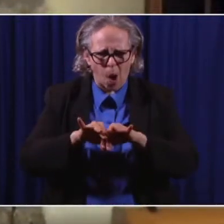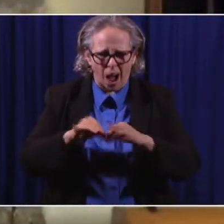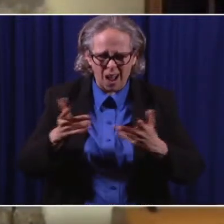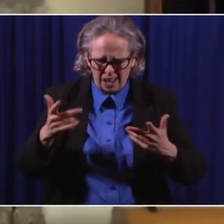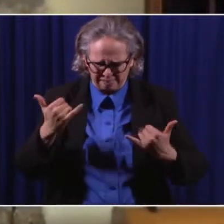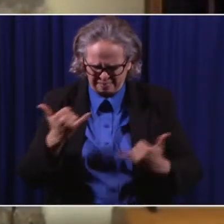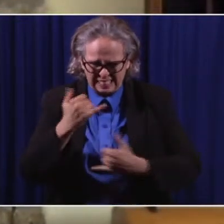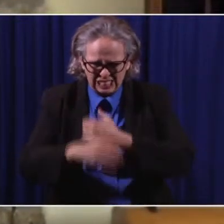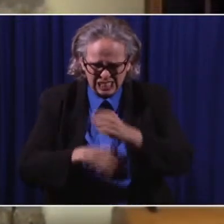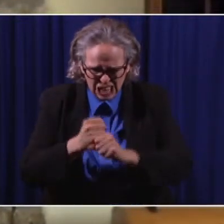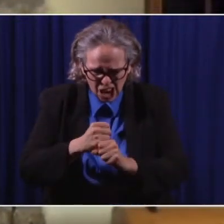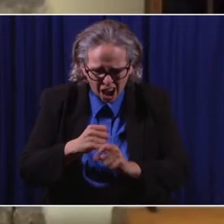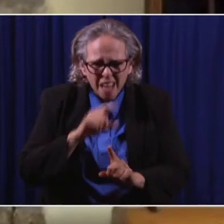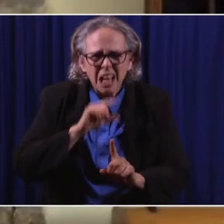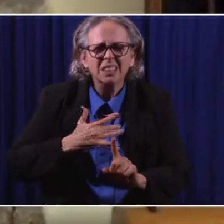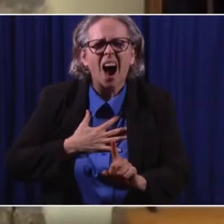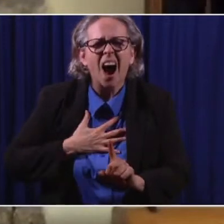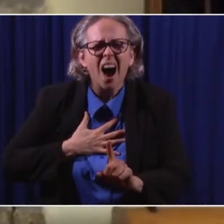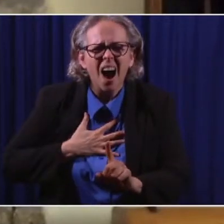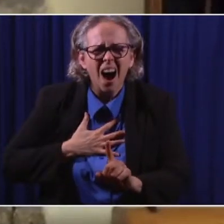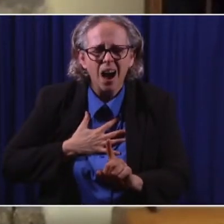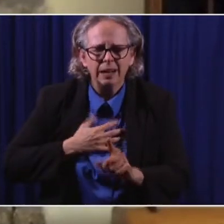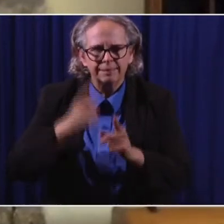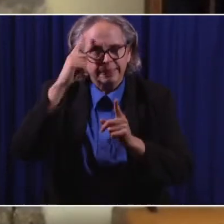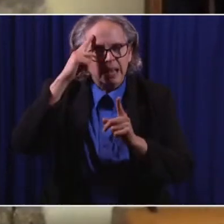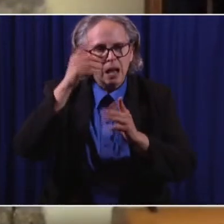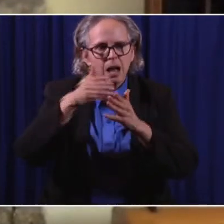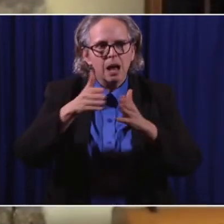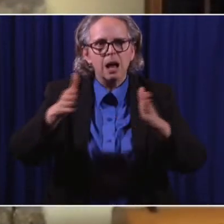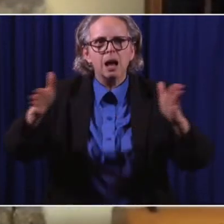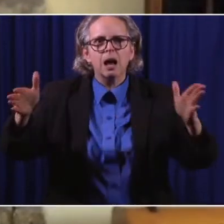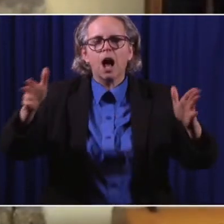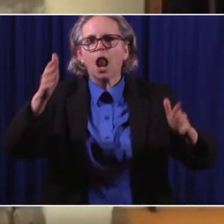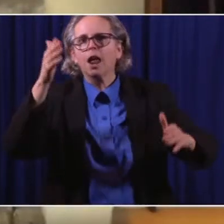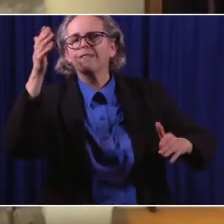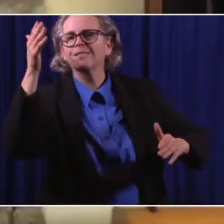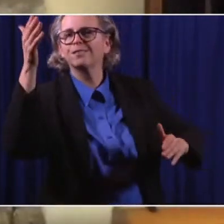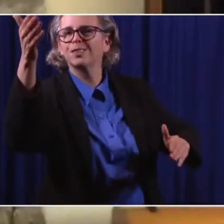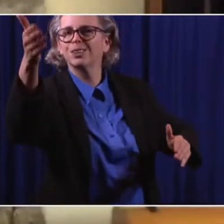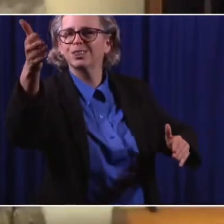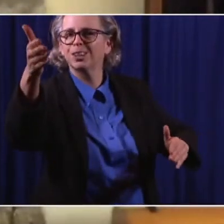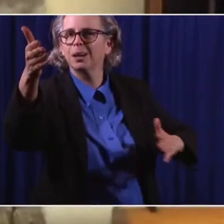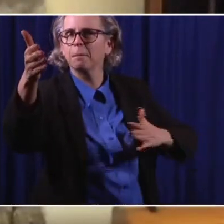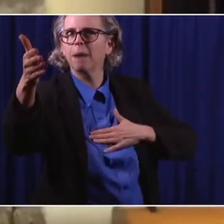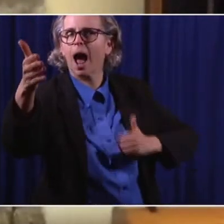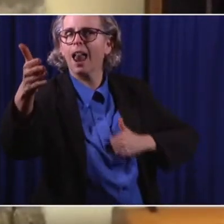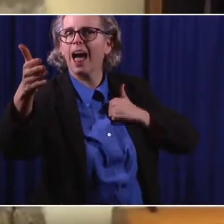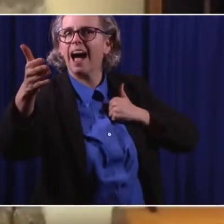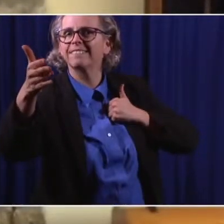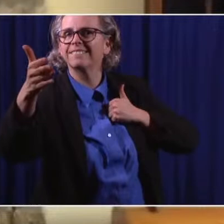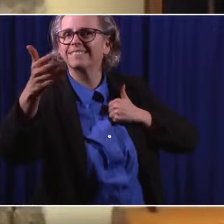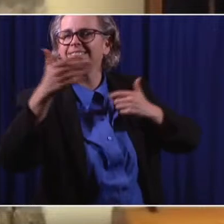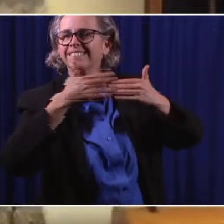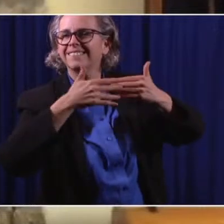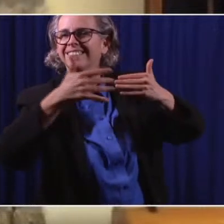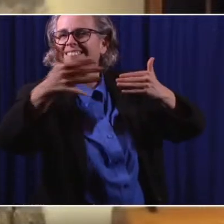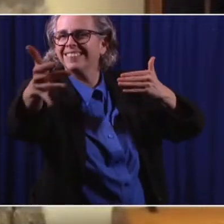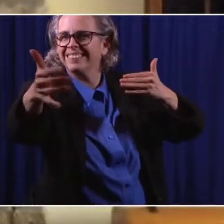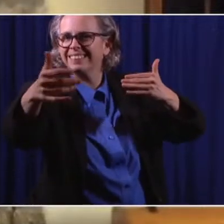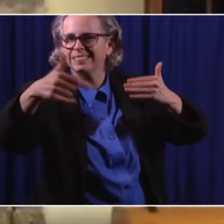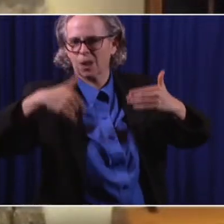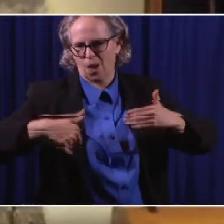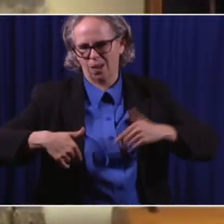that we're going to get through this. We're going to break through. The vaccine is coming, but it's not